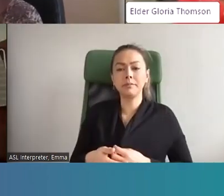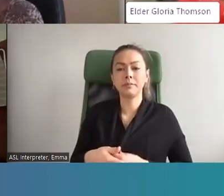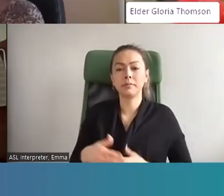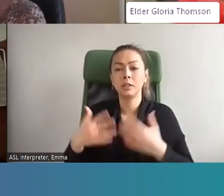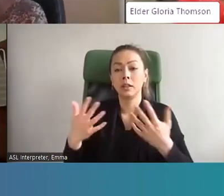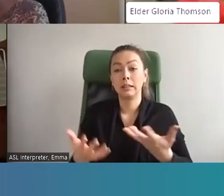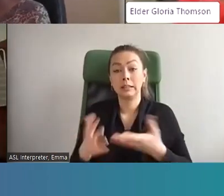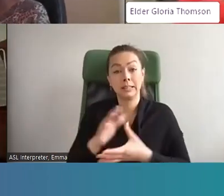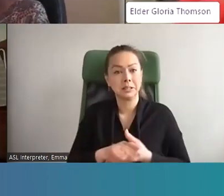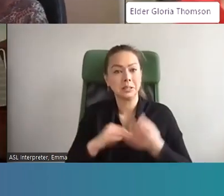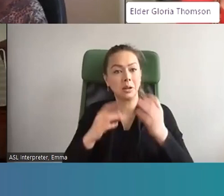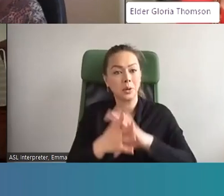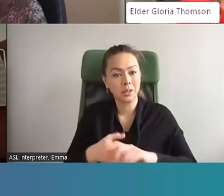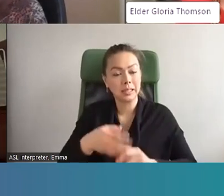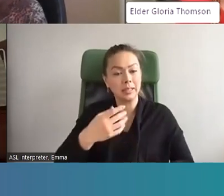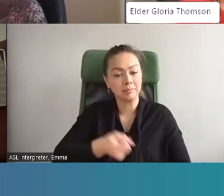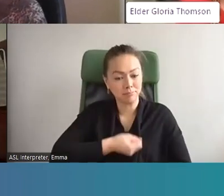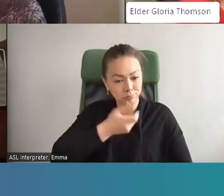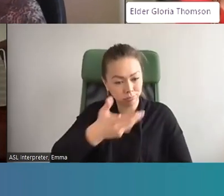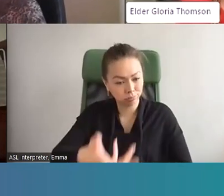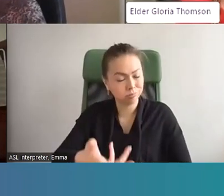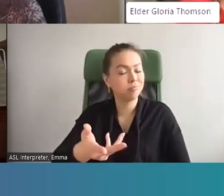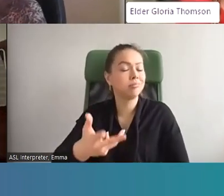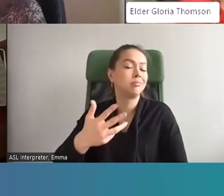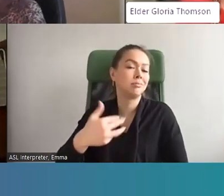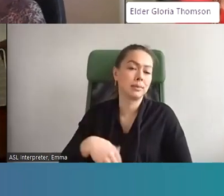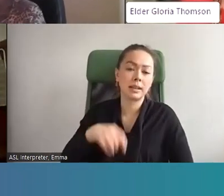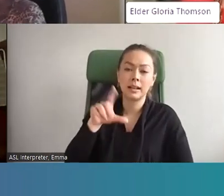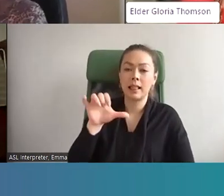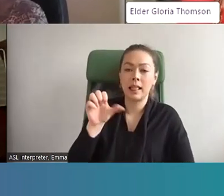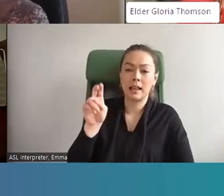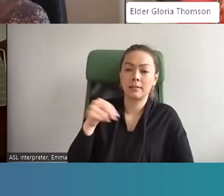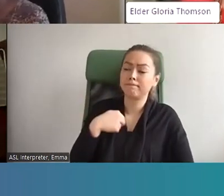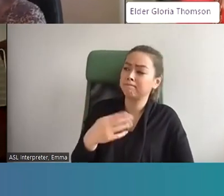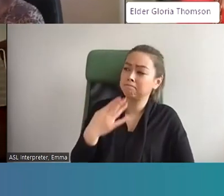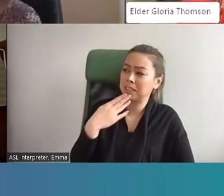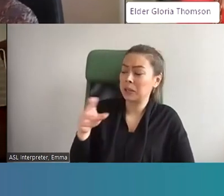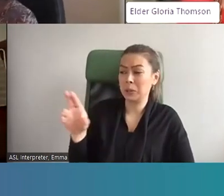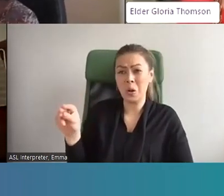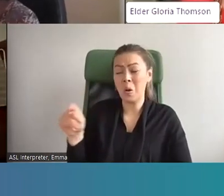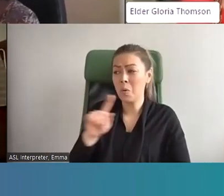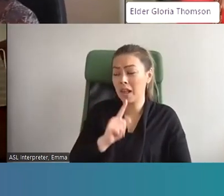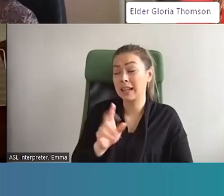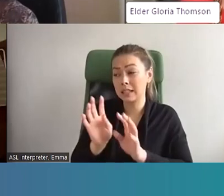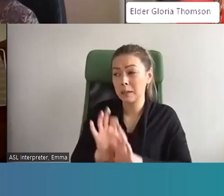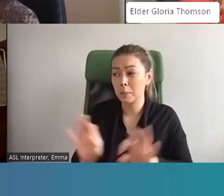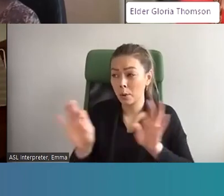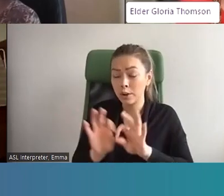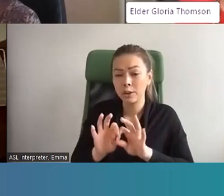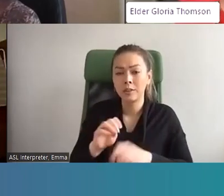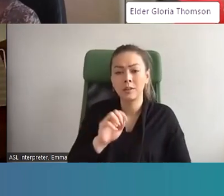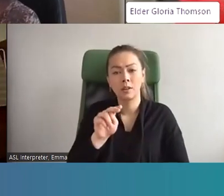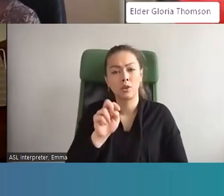story. No, no, I can do it. It's important. And we need to really understand.